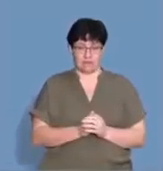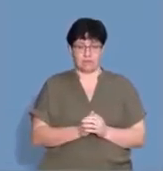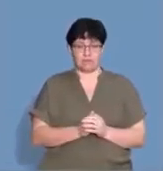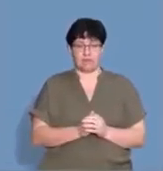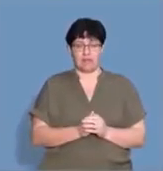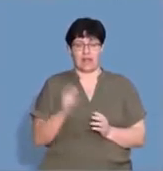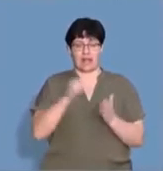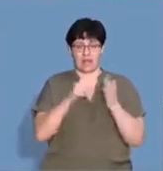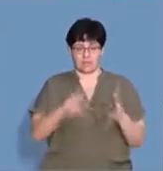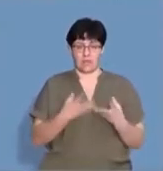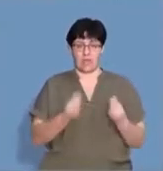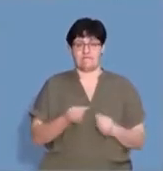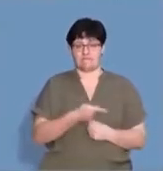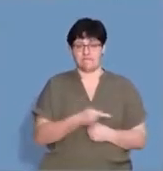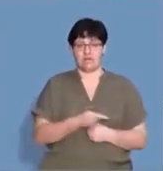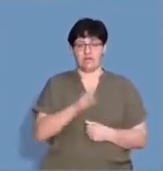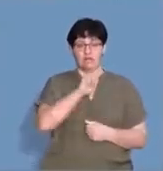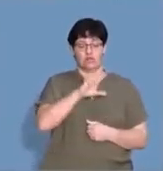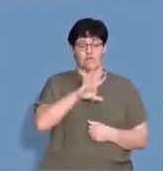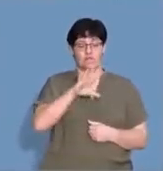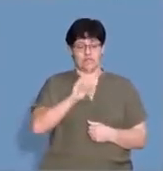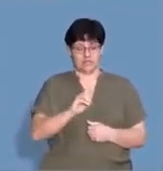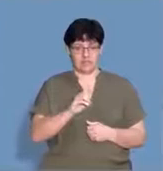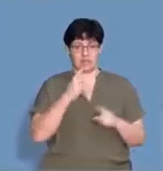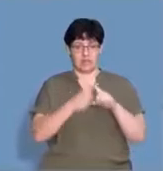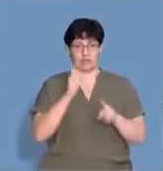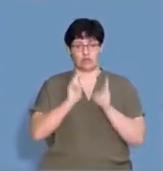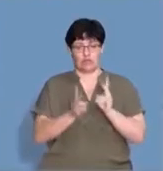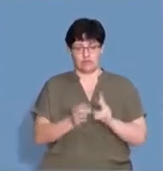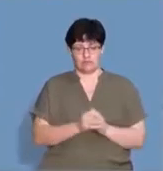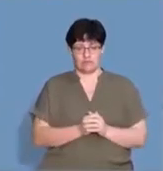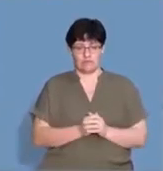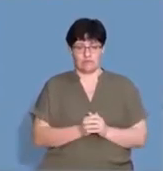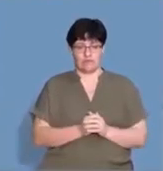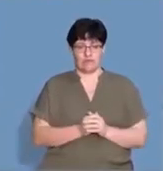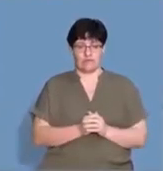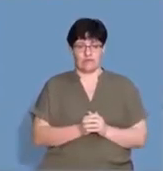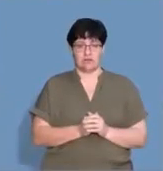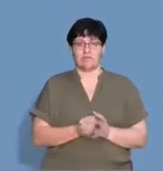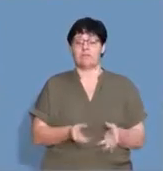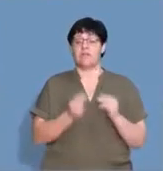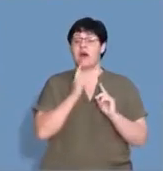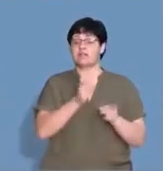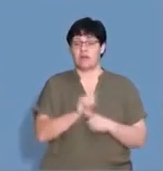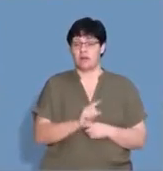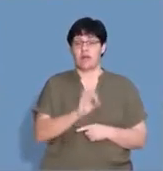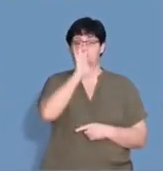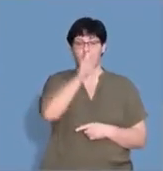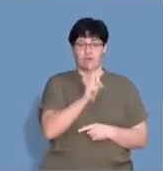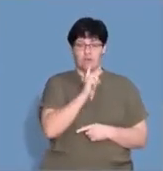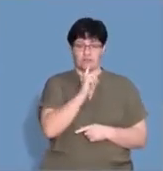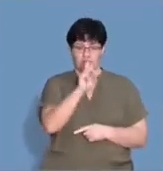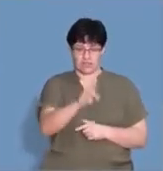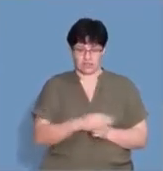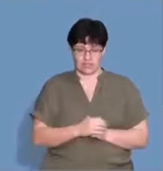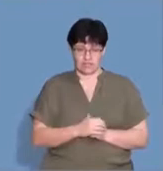And on my calculator, I've got this 250 times that by 12, and I get an answer of 3,000 Rand.